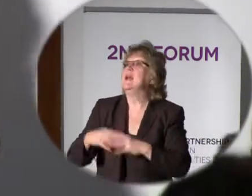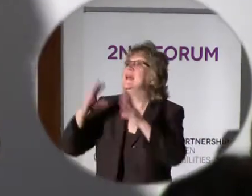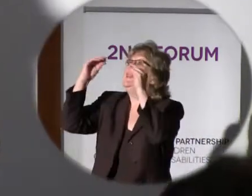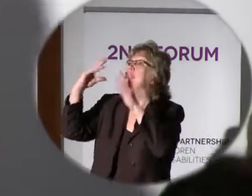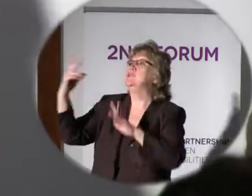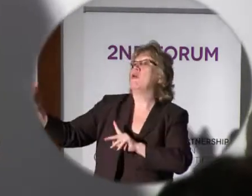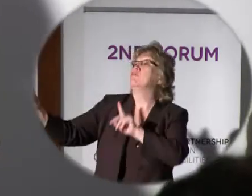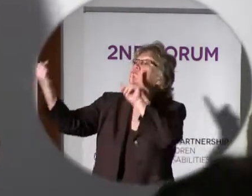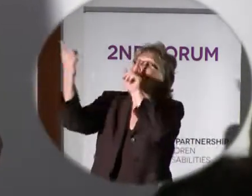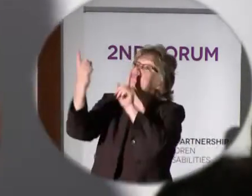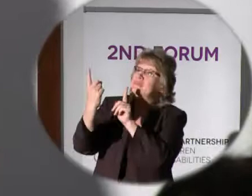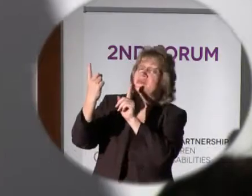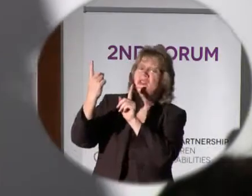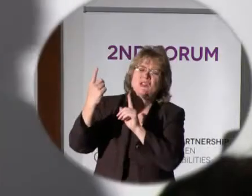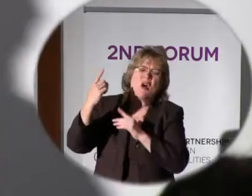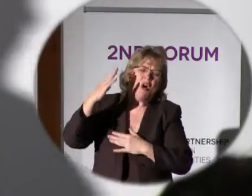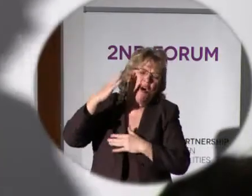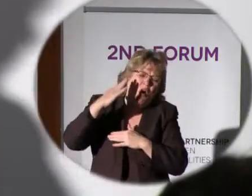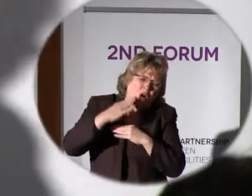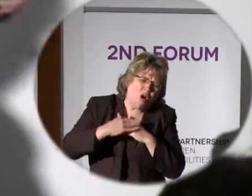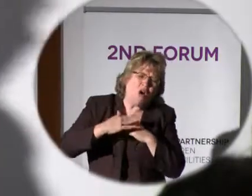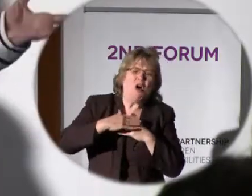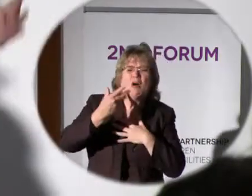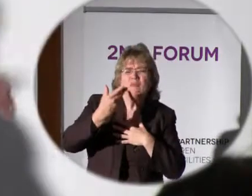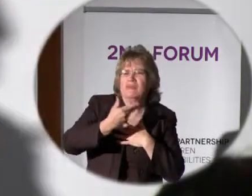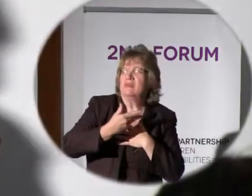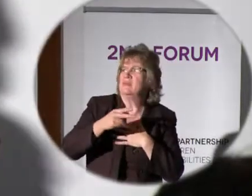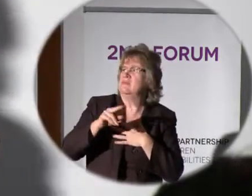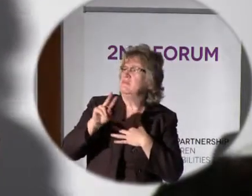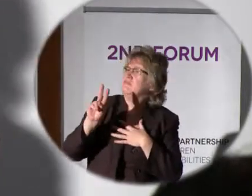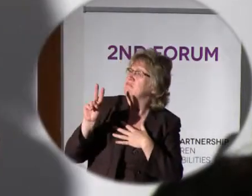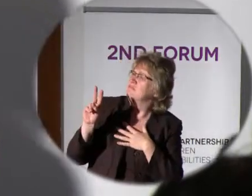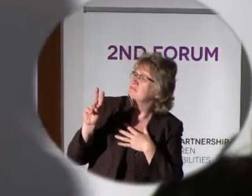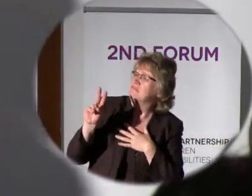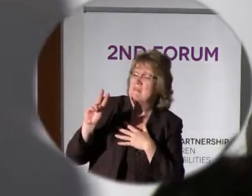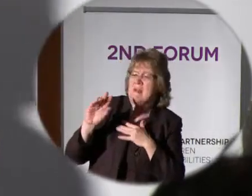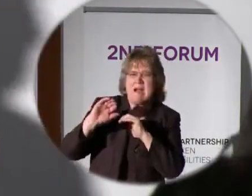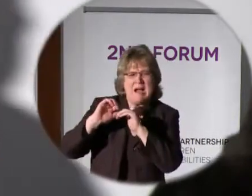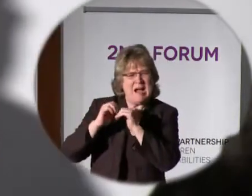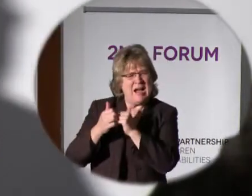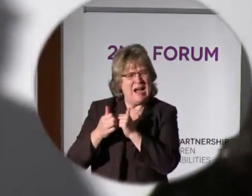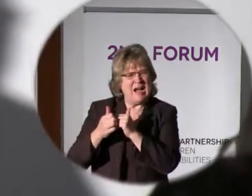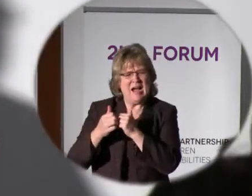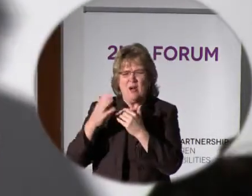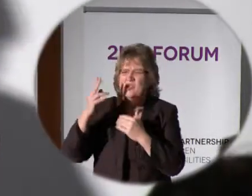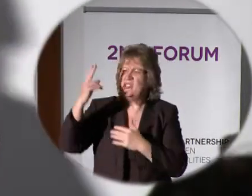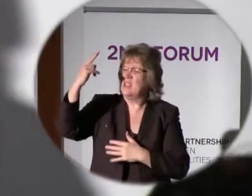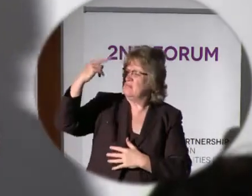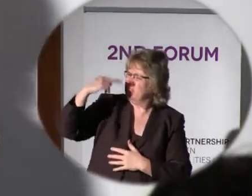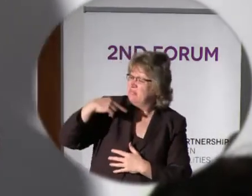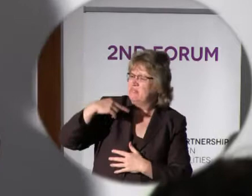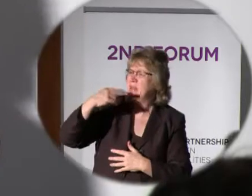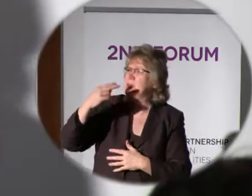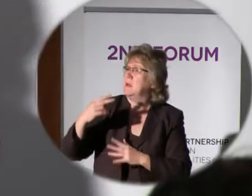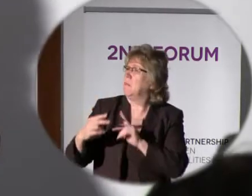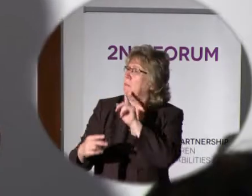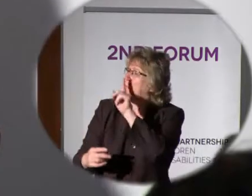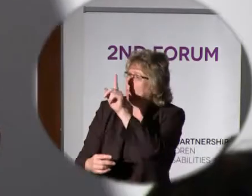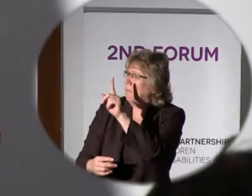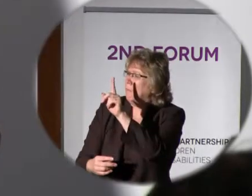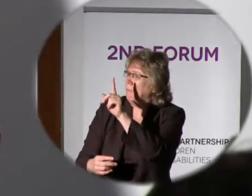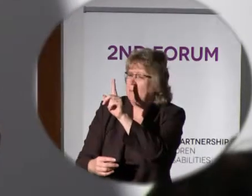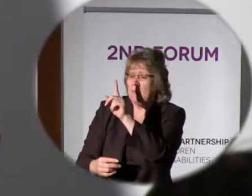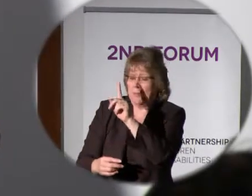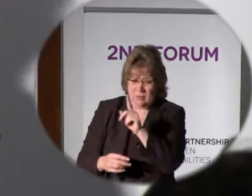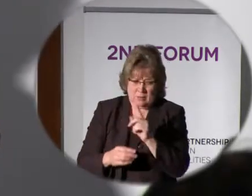me. And it was a whole years of education to tell her, this is not a favor, this is good for